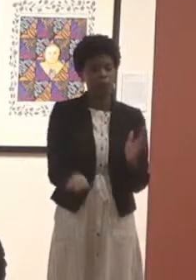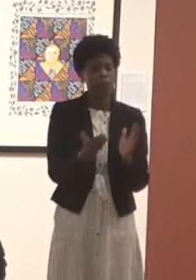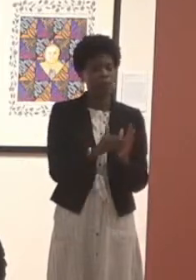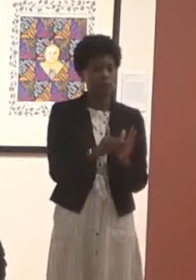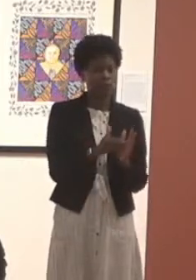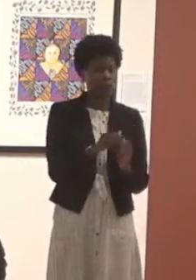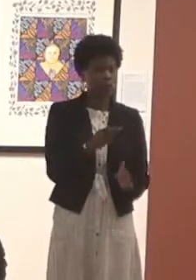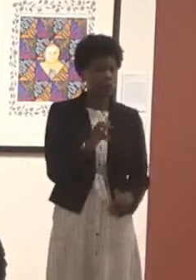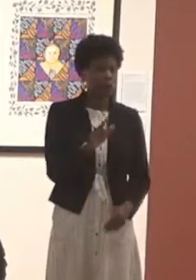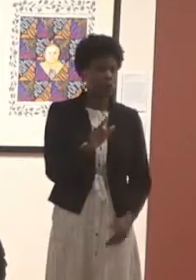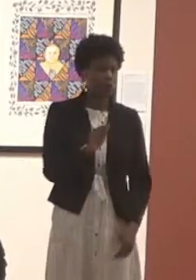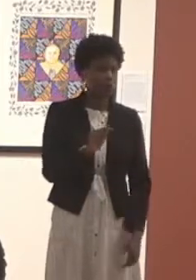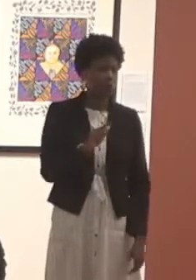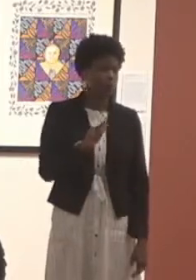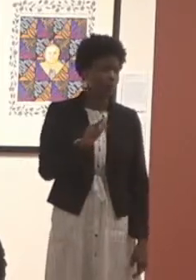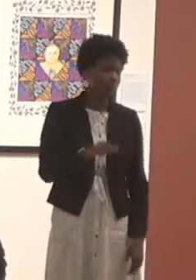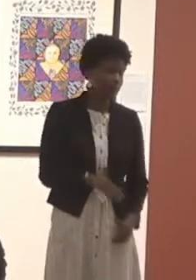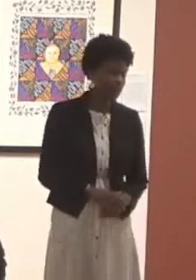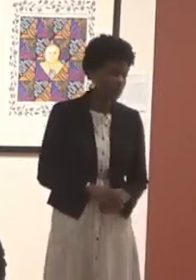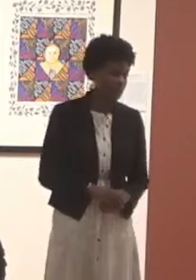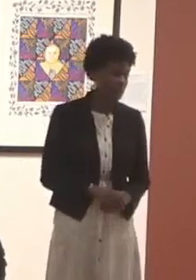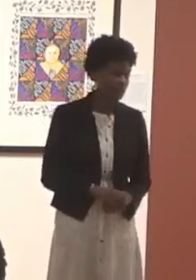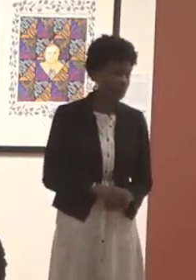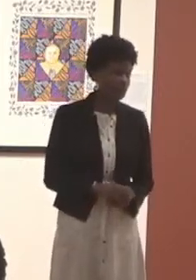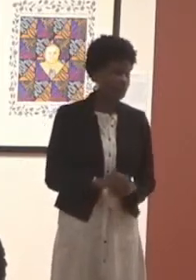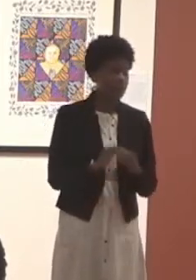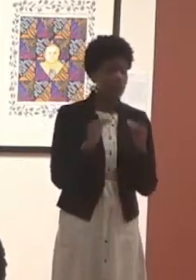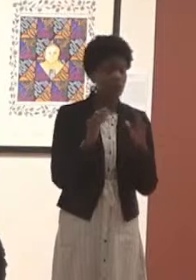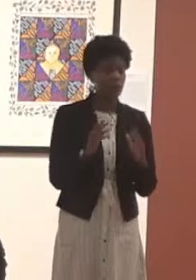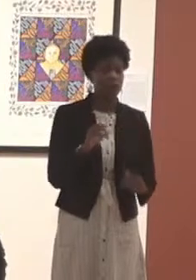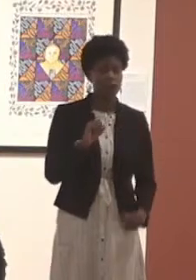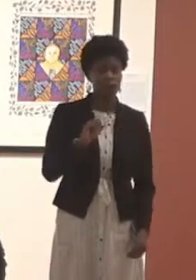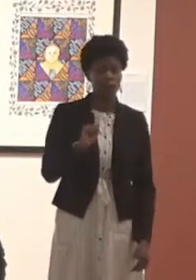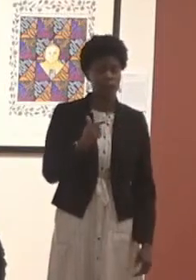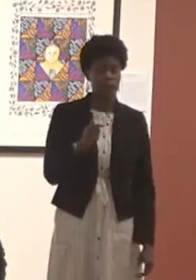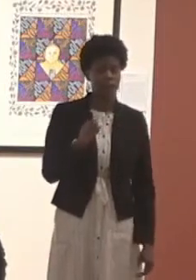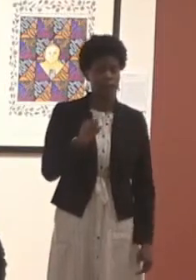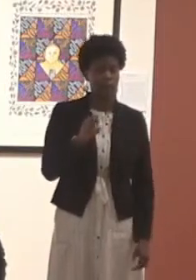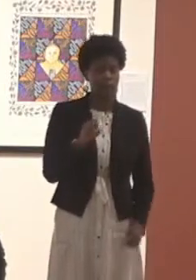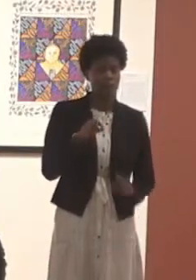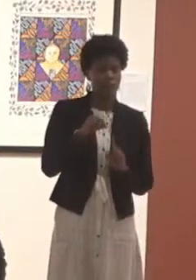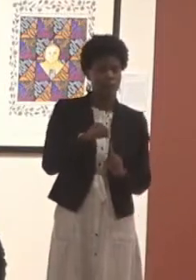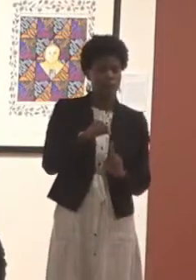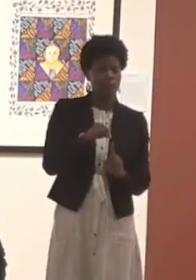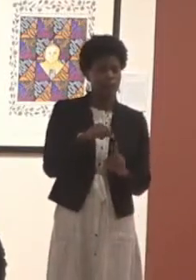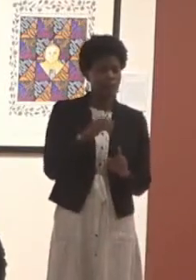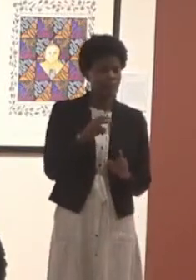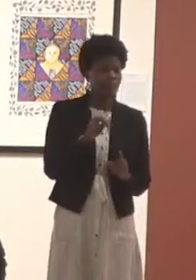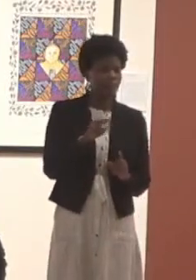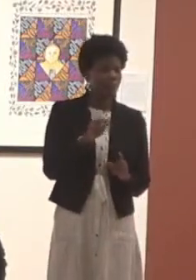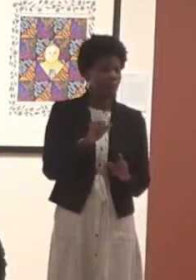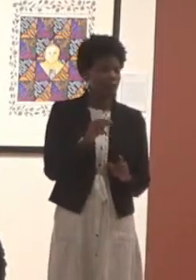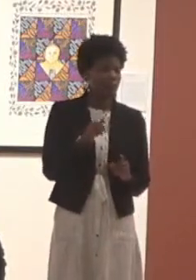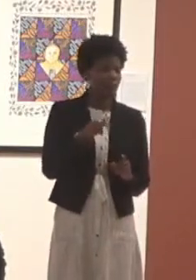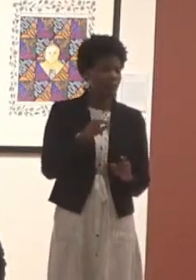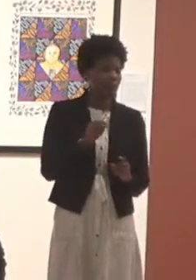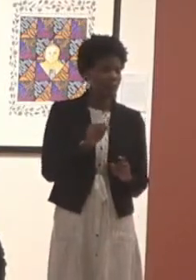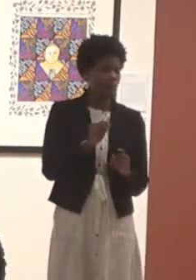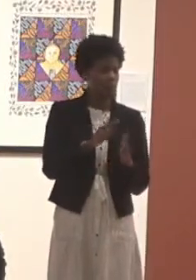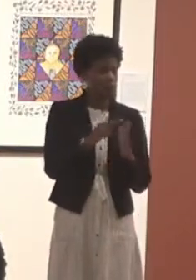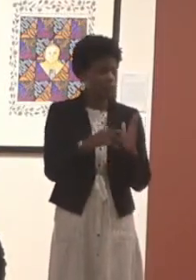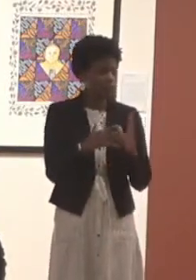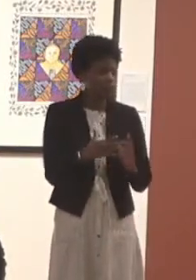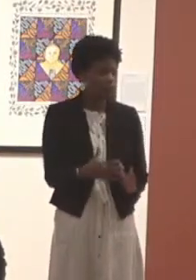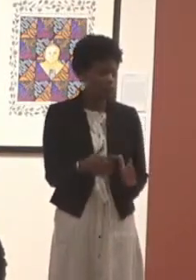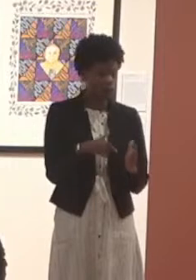of 2021. Professor Saggese is a Jean-Michel Basquiat Reader, writing interviews and critical responses,